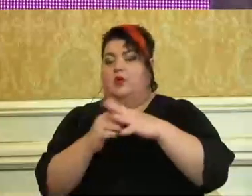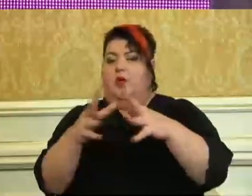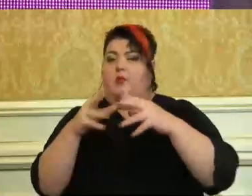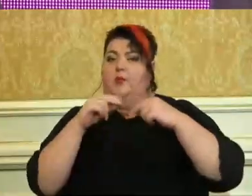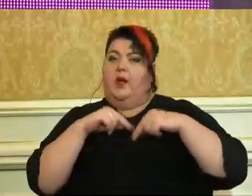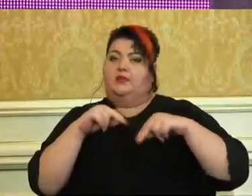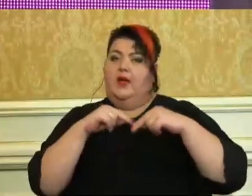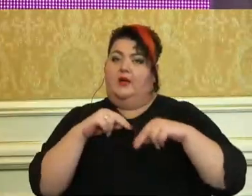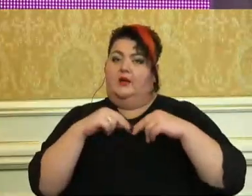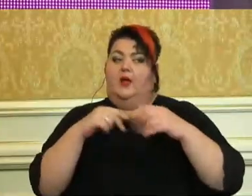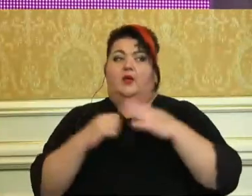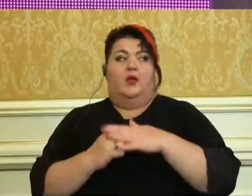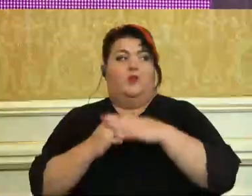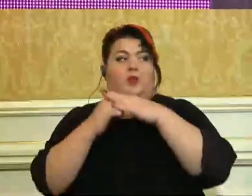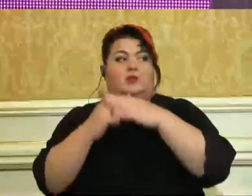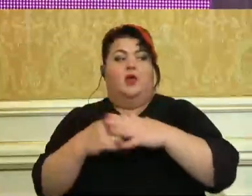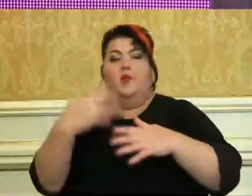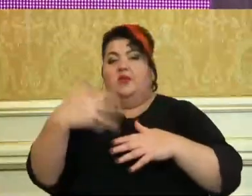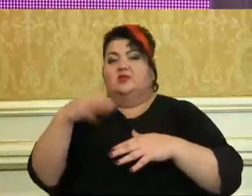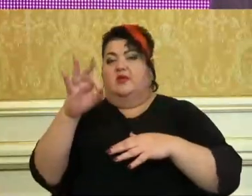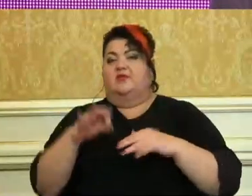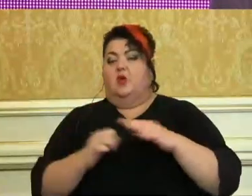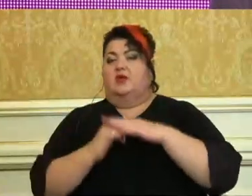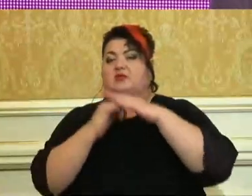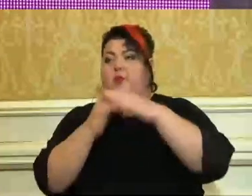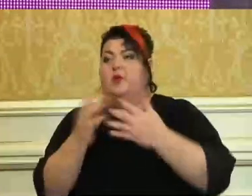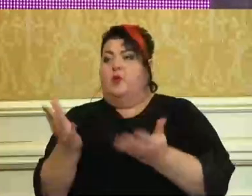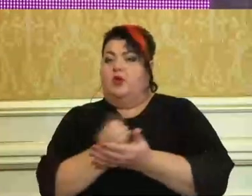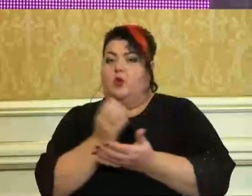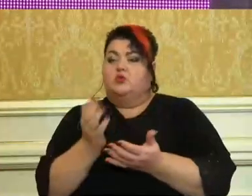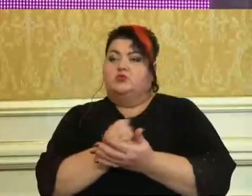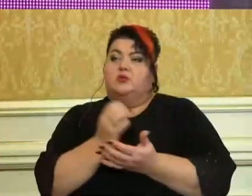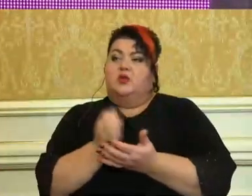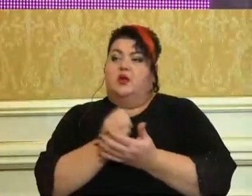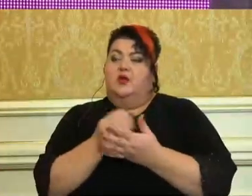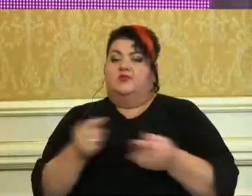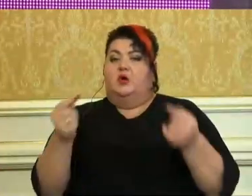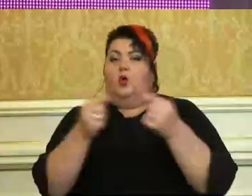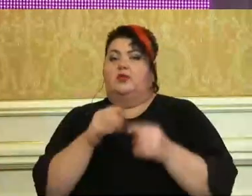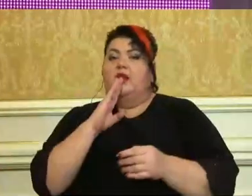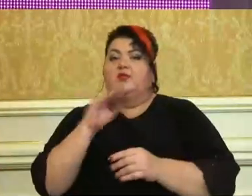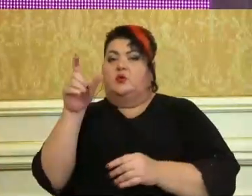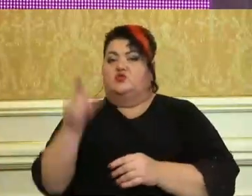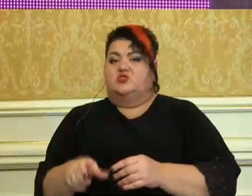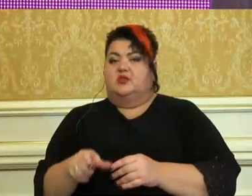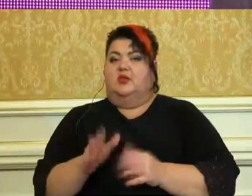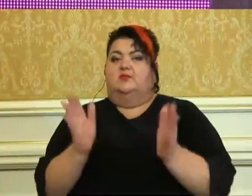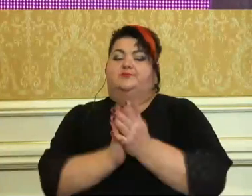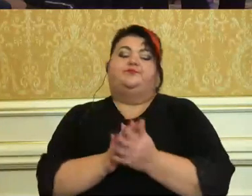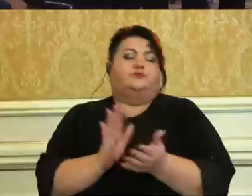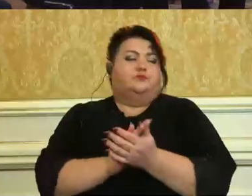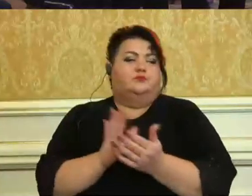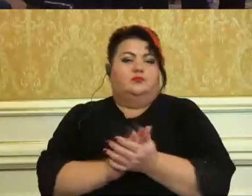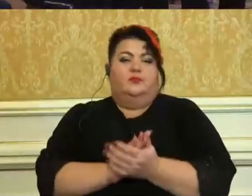very important, so well, partners or husbands. So if to train them, it is a 50% of the